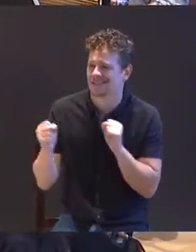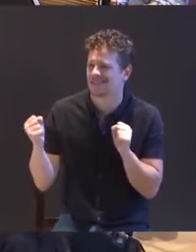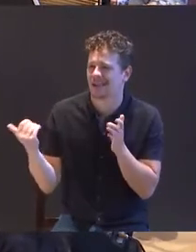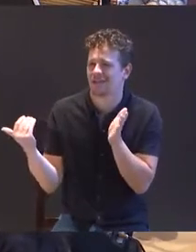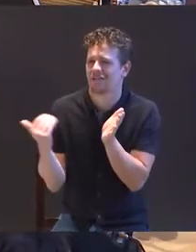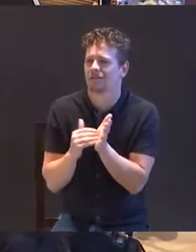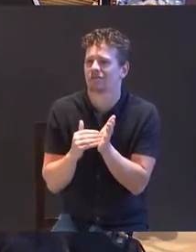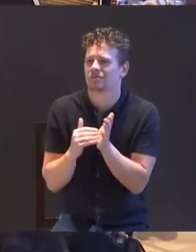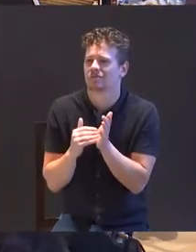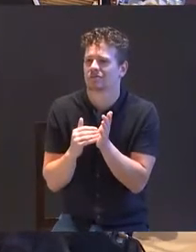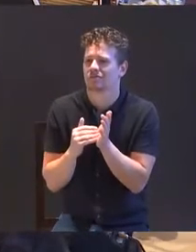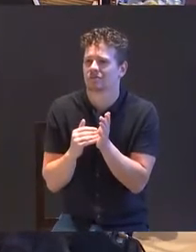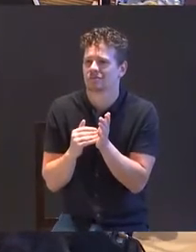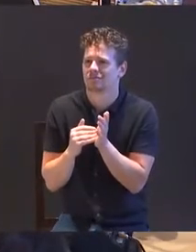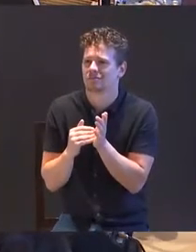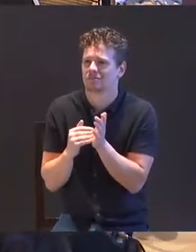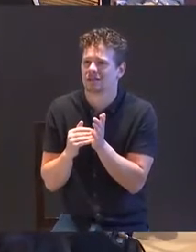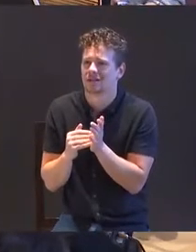can come quick,